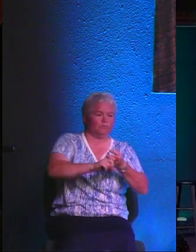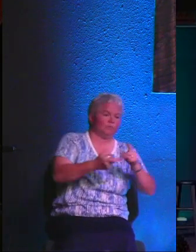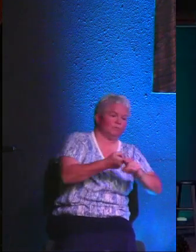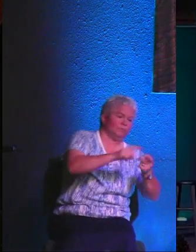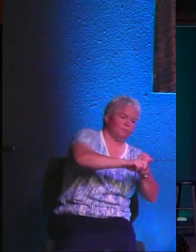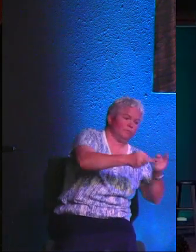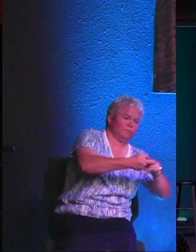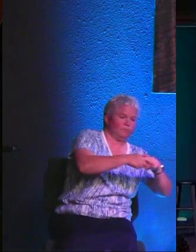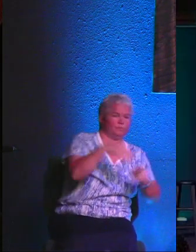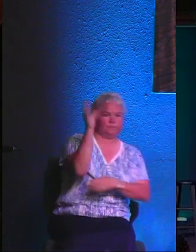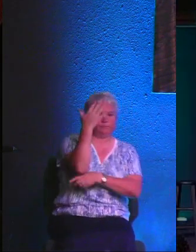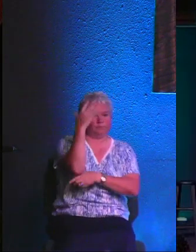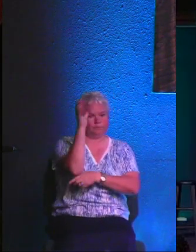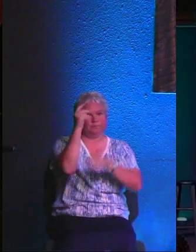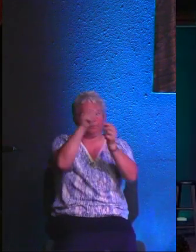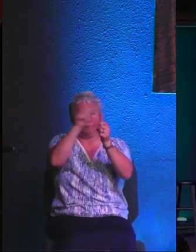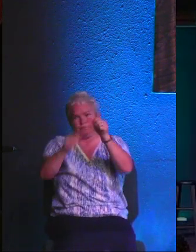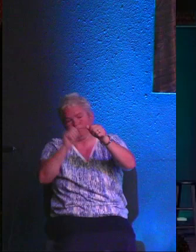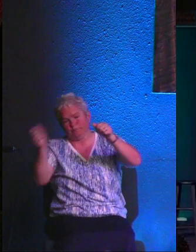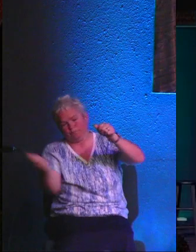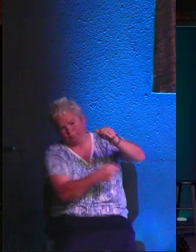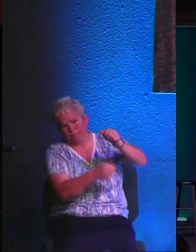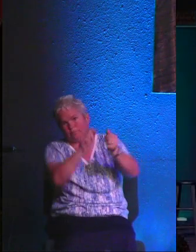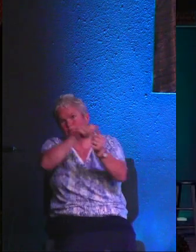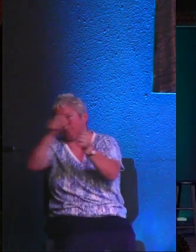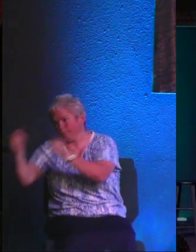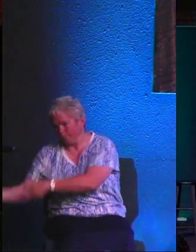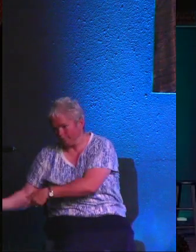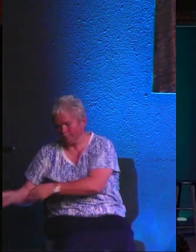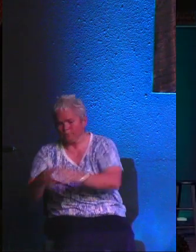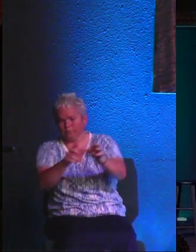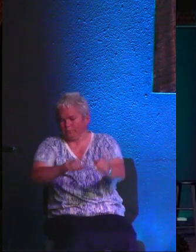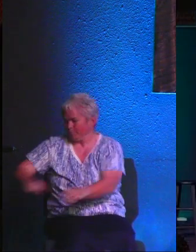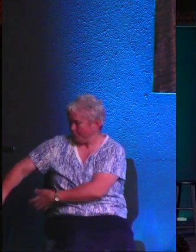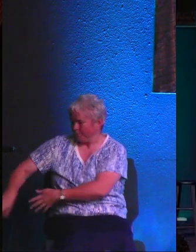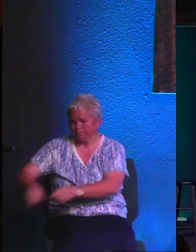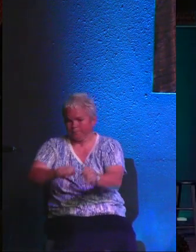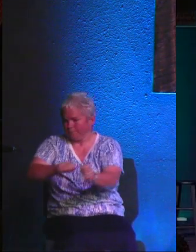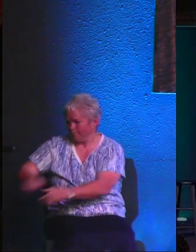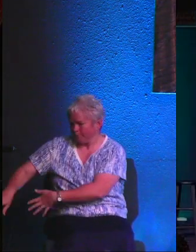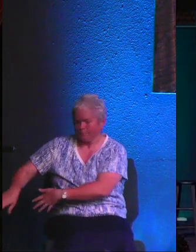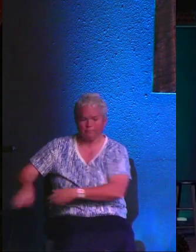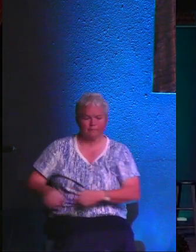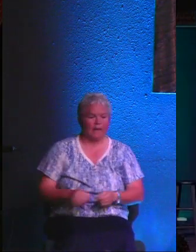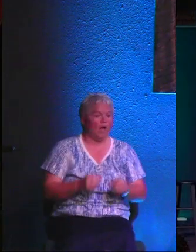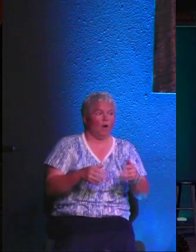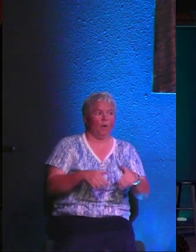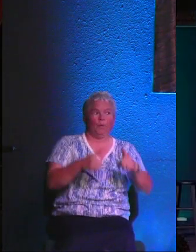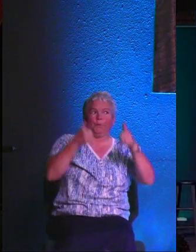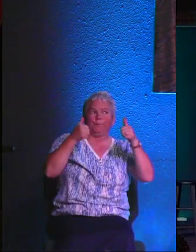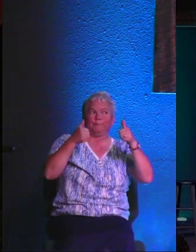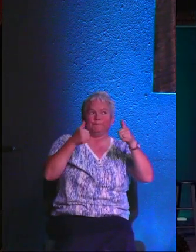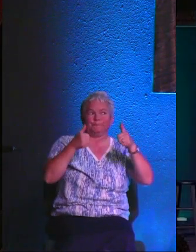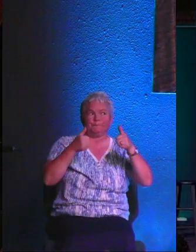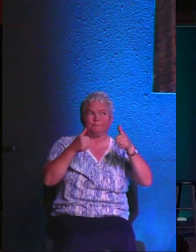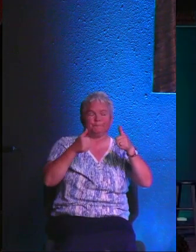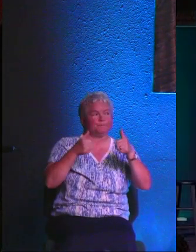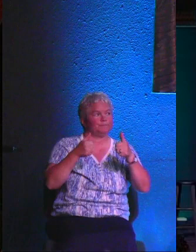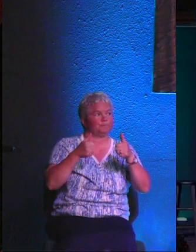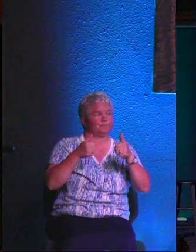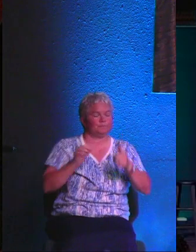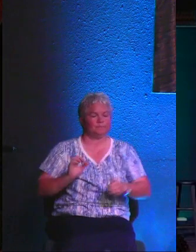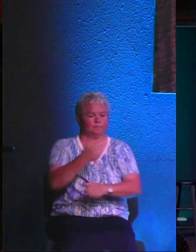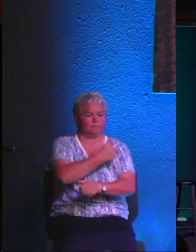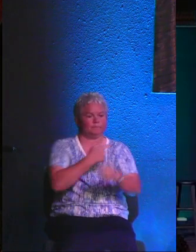and broke down this tree, and a guy with a pickup pulled it off the interstate, and we thought, whew, survived that one. I was very nervous